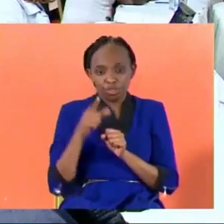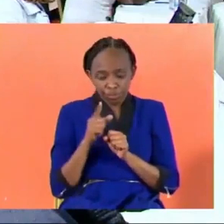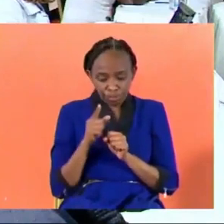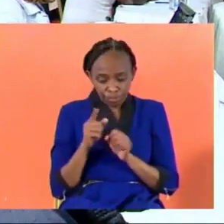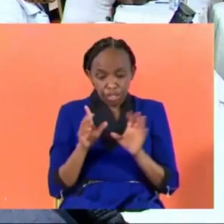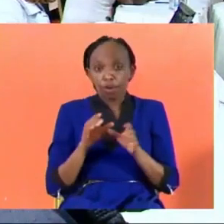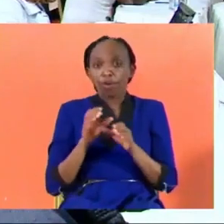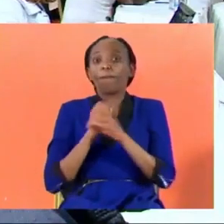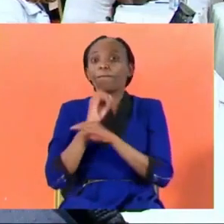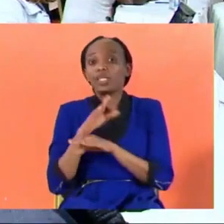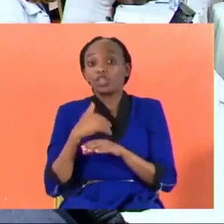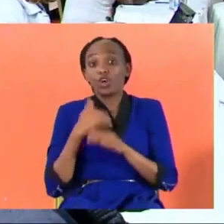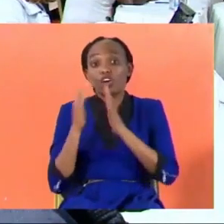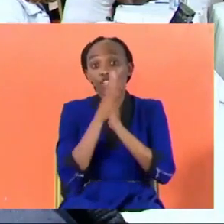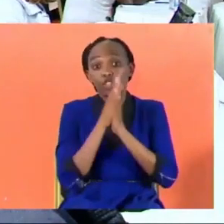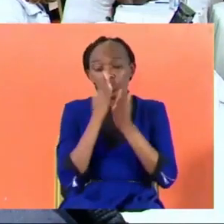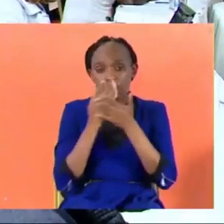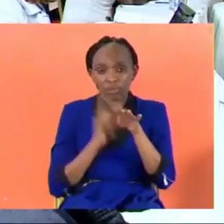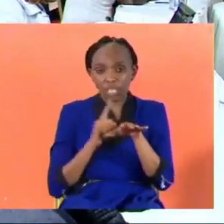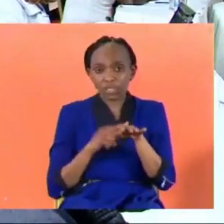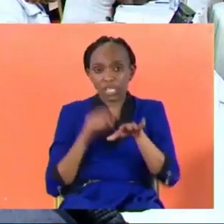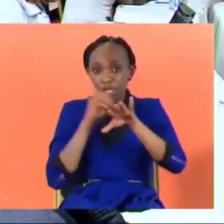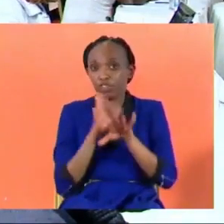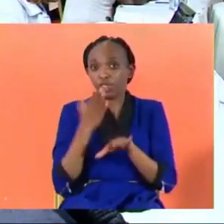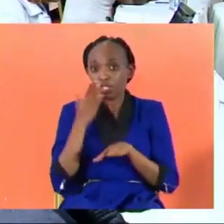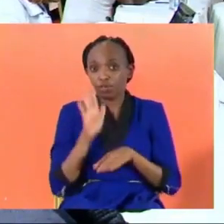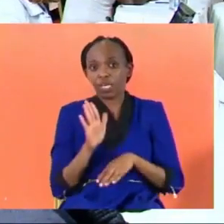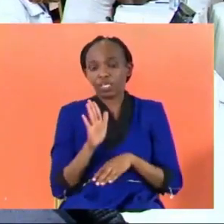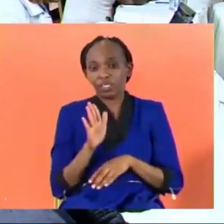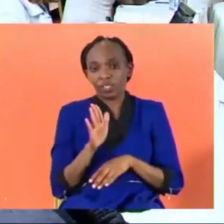For media to run a story, sometimes they are influenced by